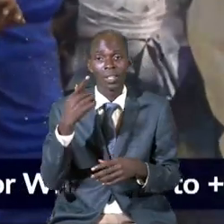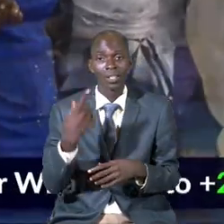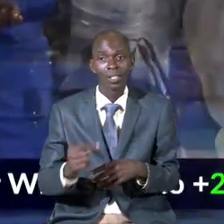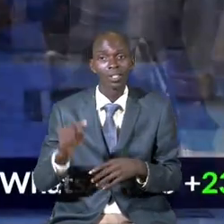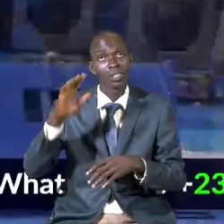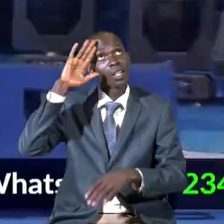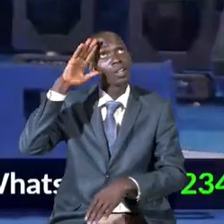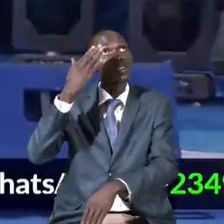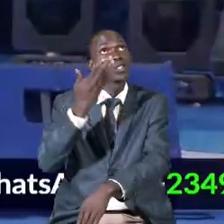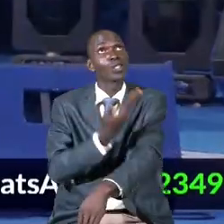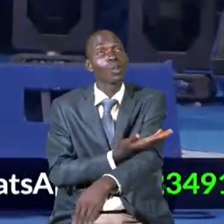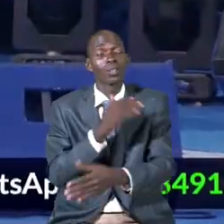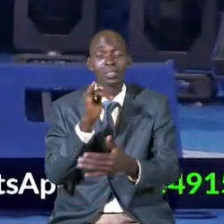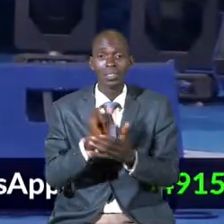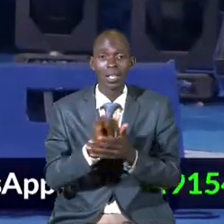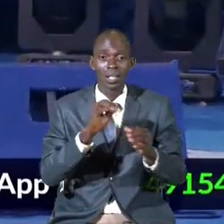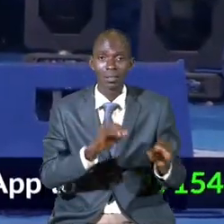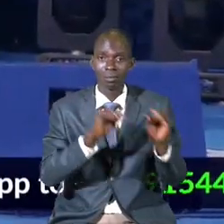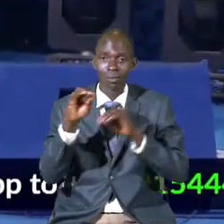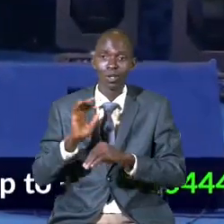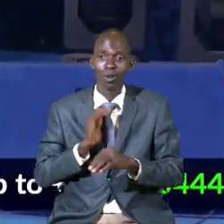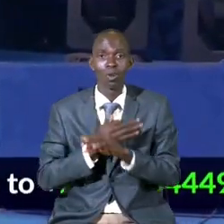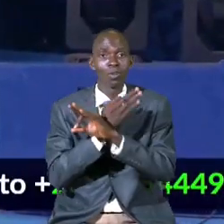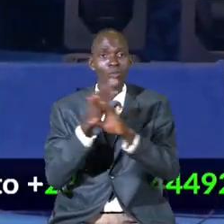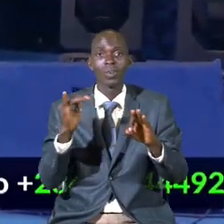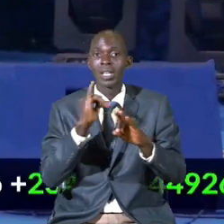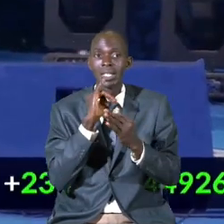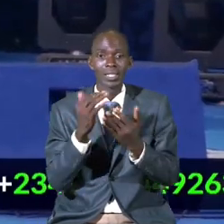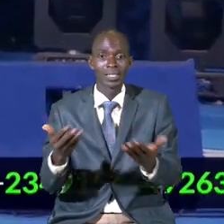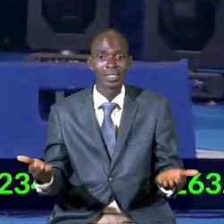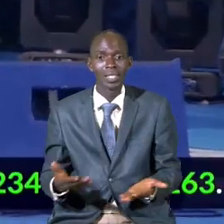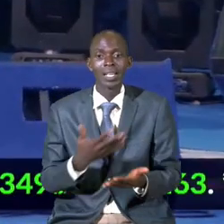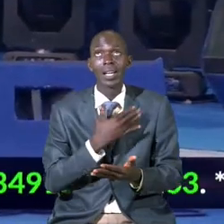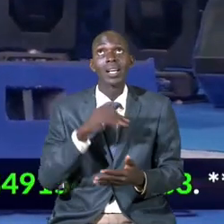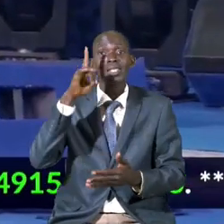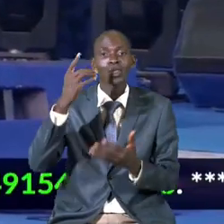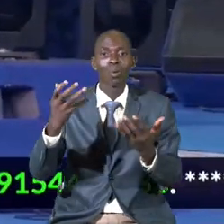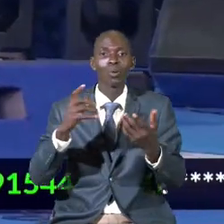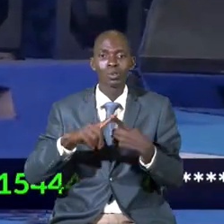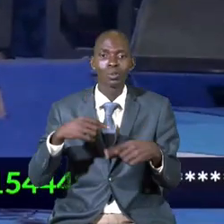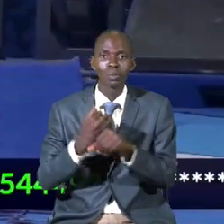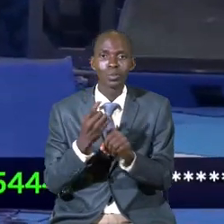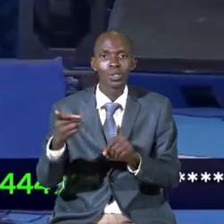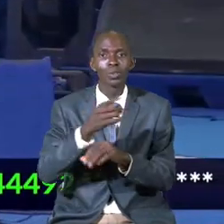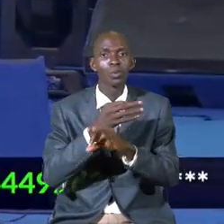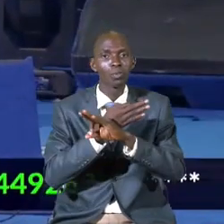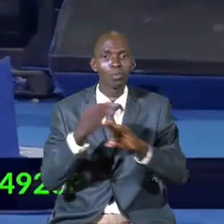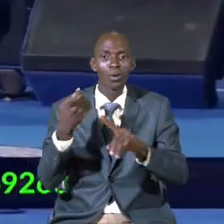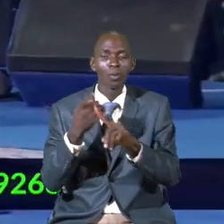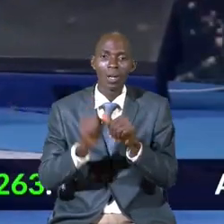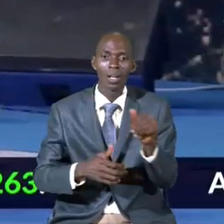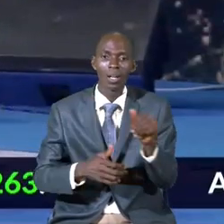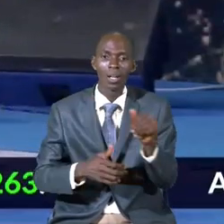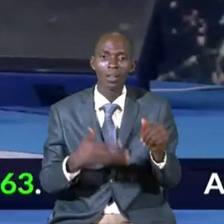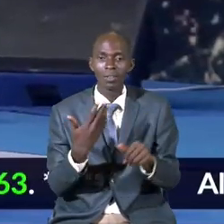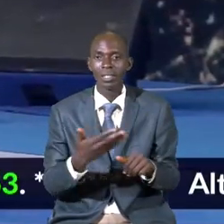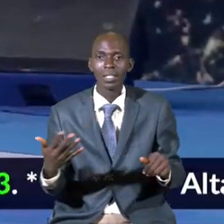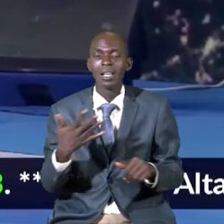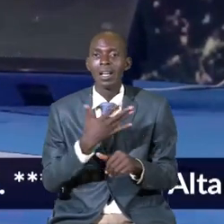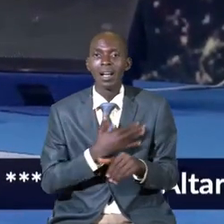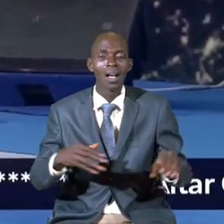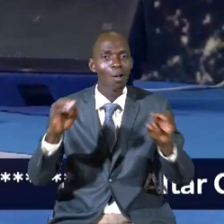sets us free is here and he wants to set you free from everything and nothing will